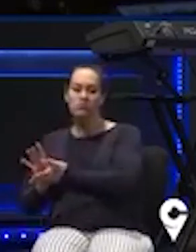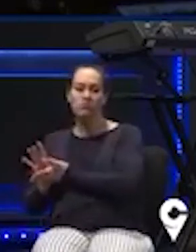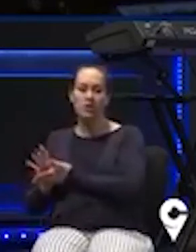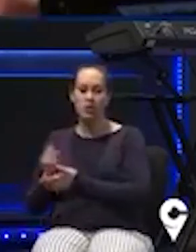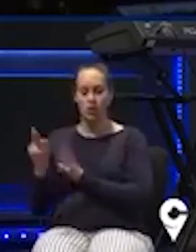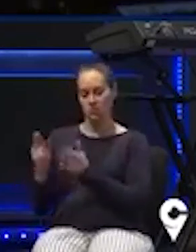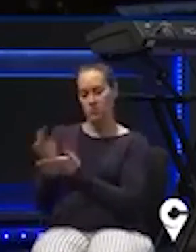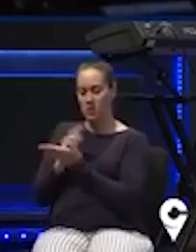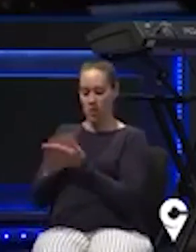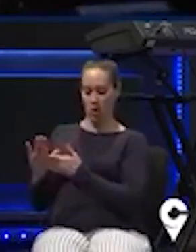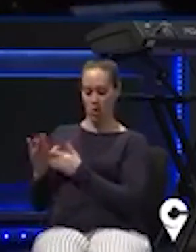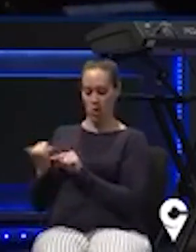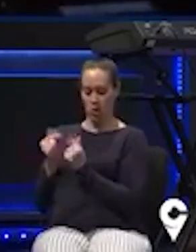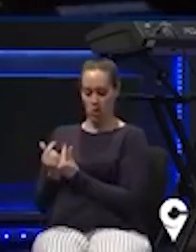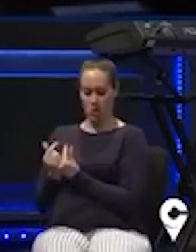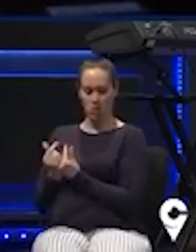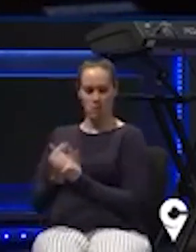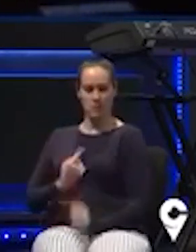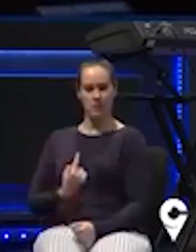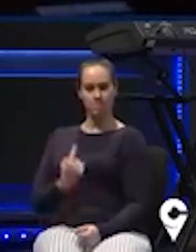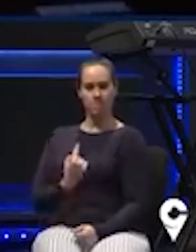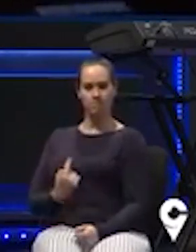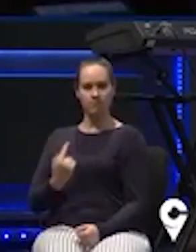group, but you ain't got nobody in your group.